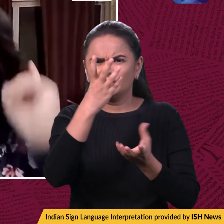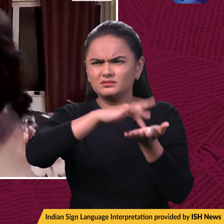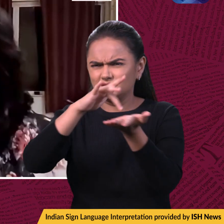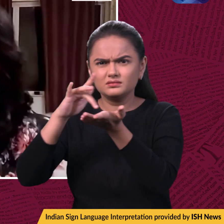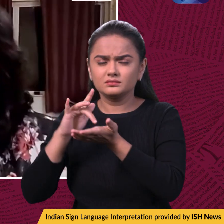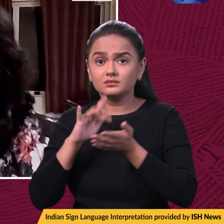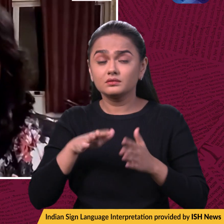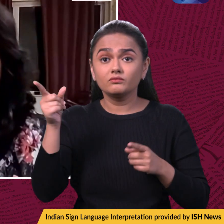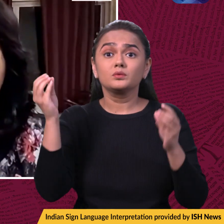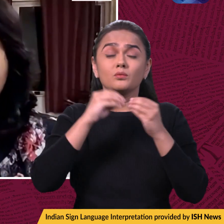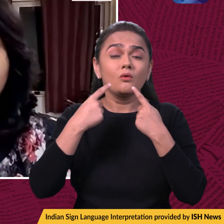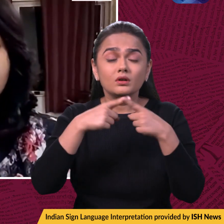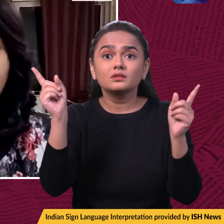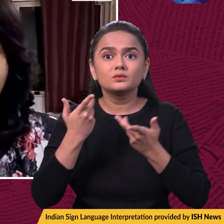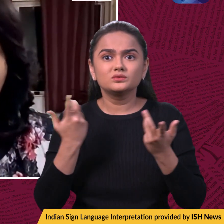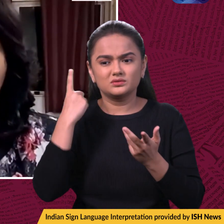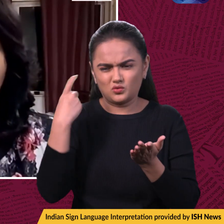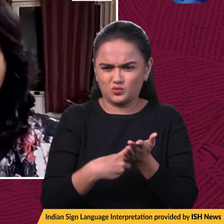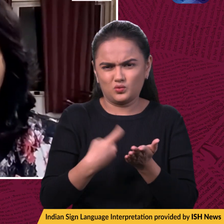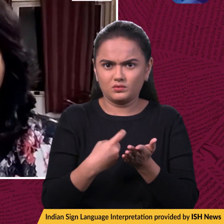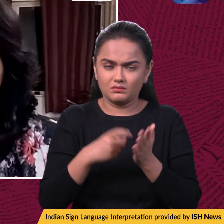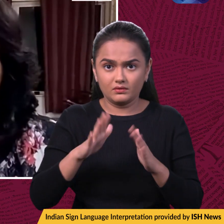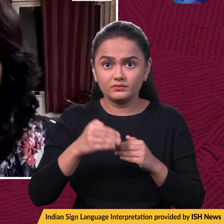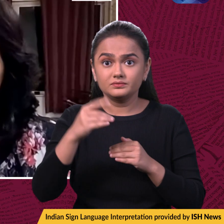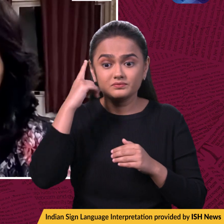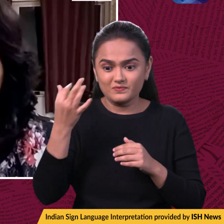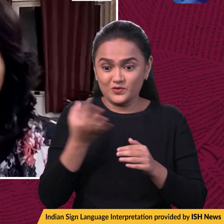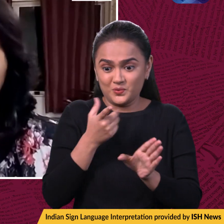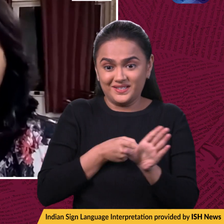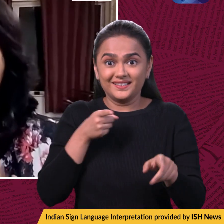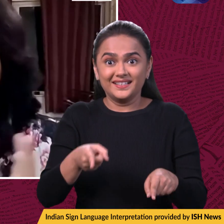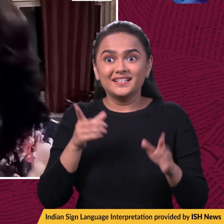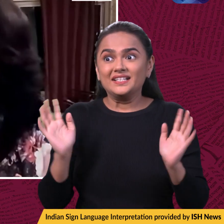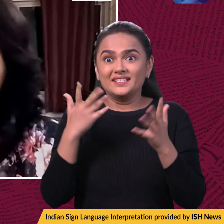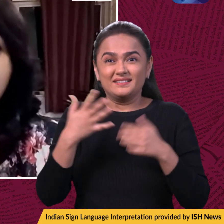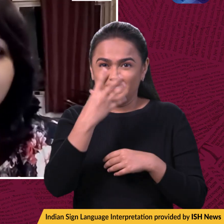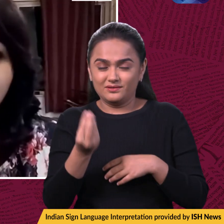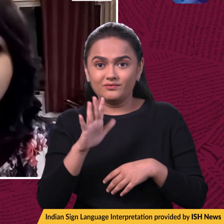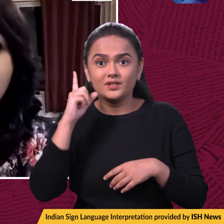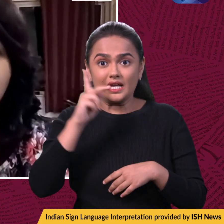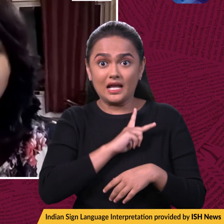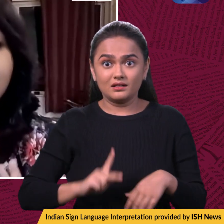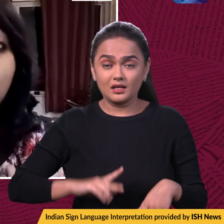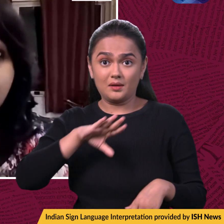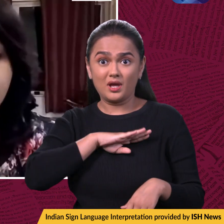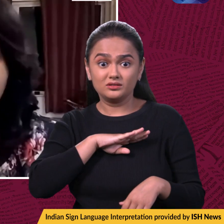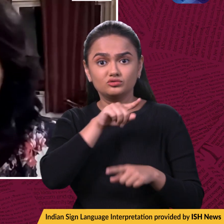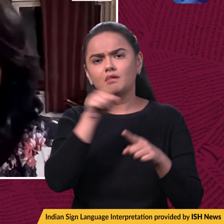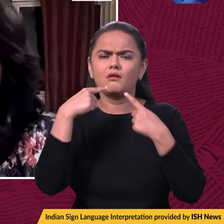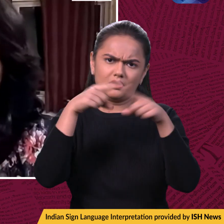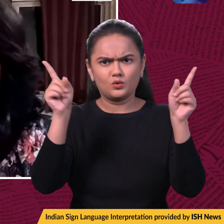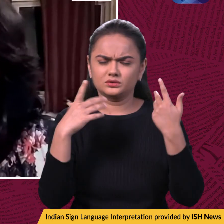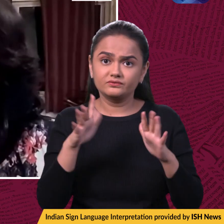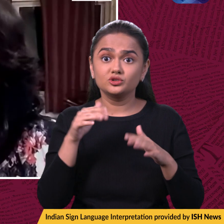states have further announced restrictions ahead of the New Year's Eve. States like Karnataka and Maharashtra have already